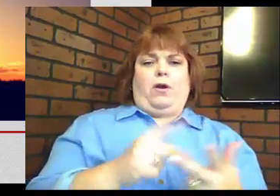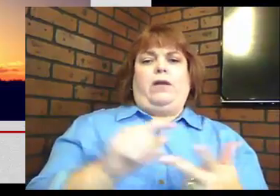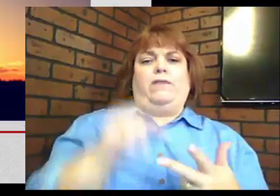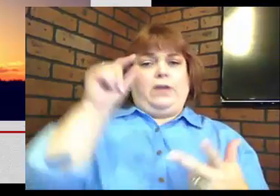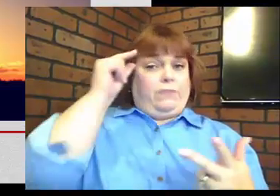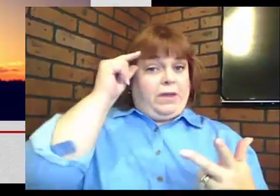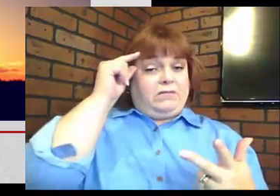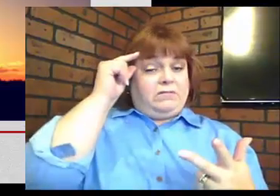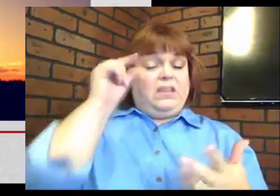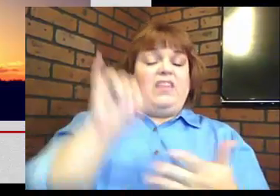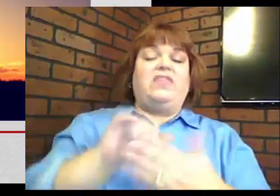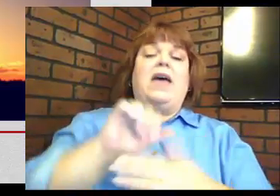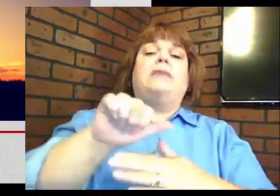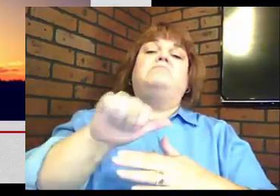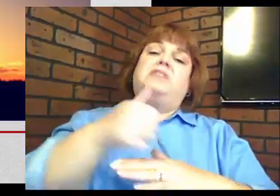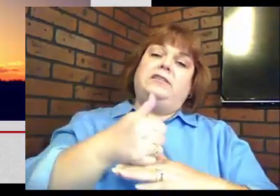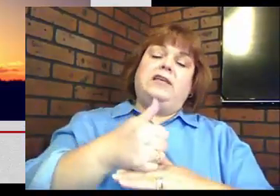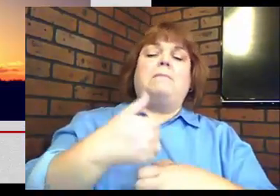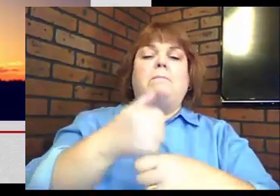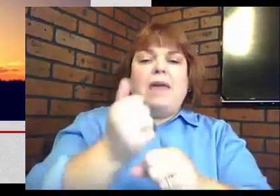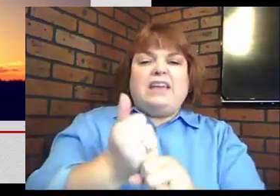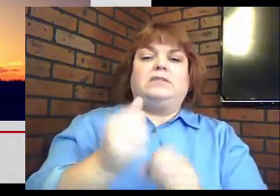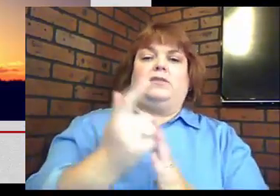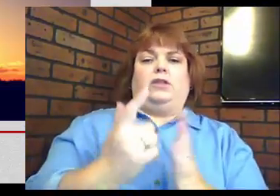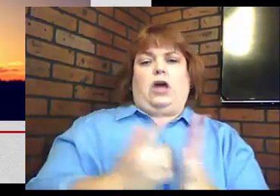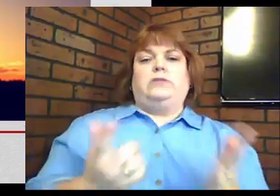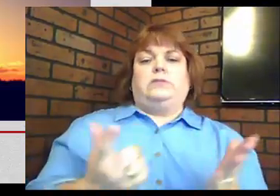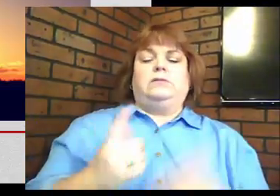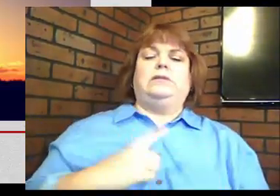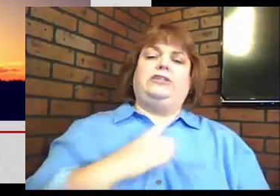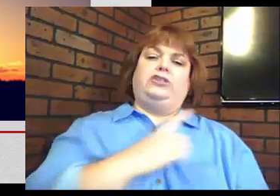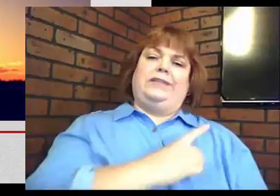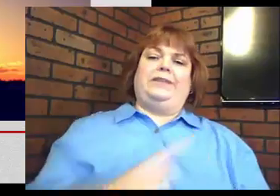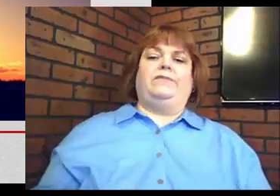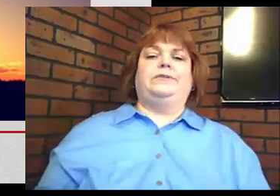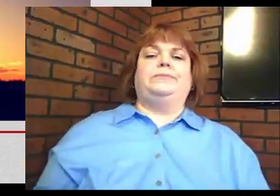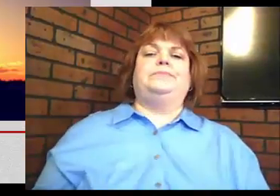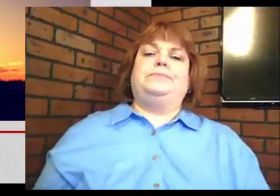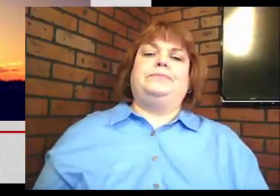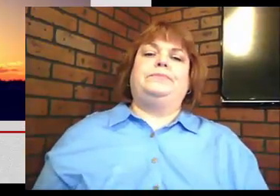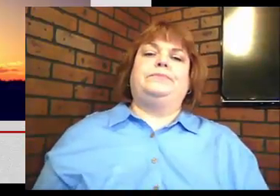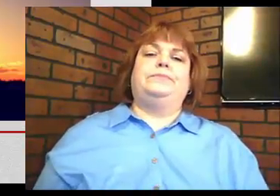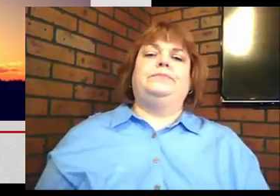They have a lot of laws and people watching and controlling them.